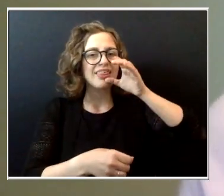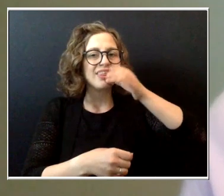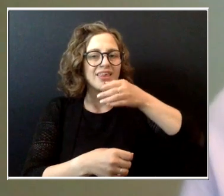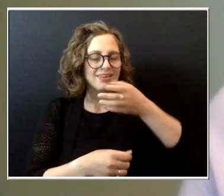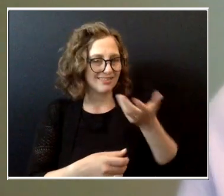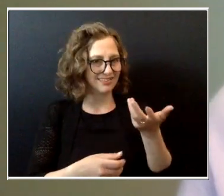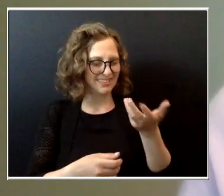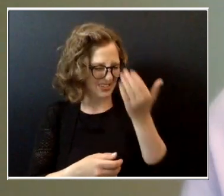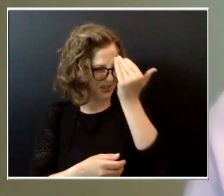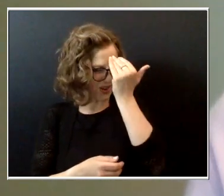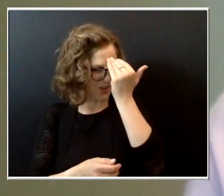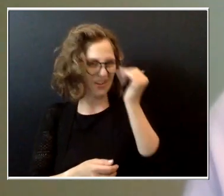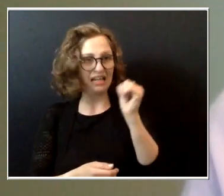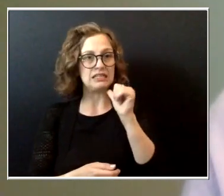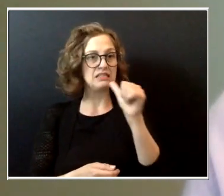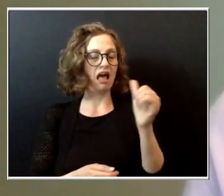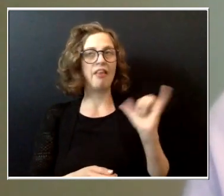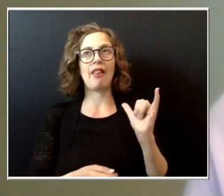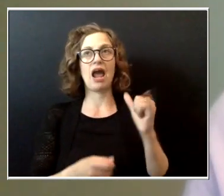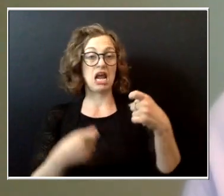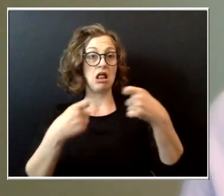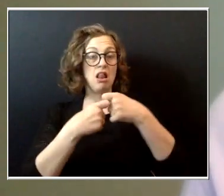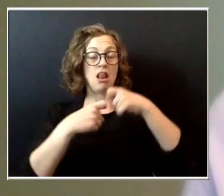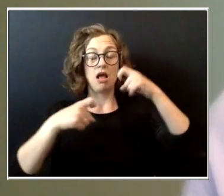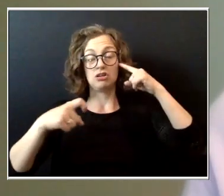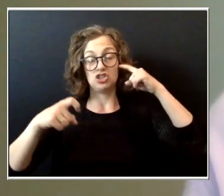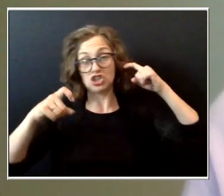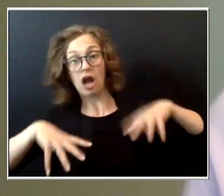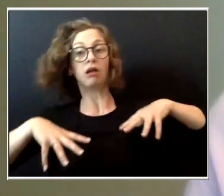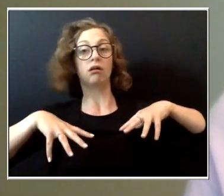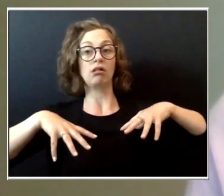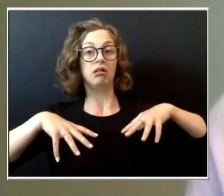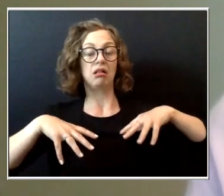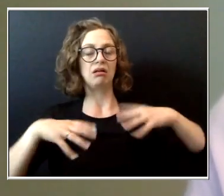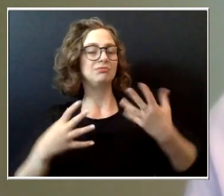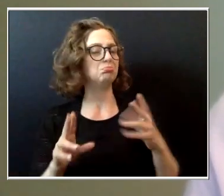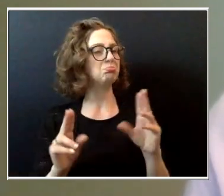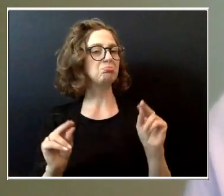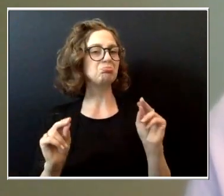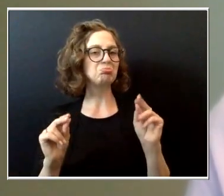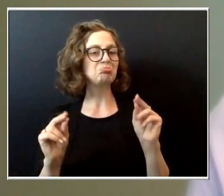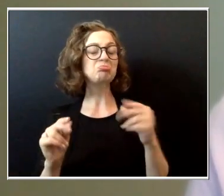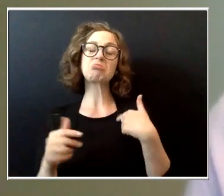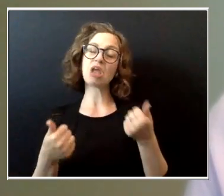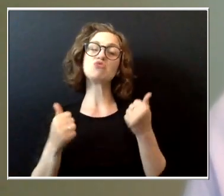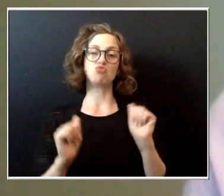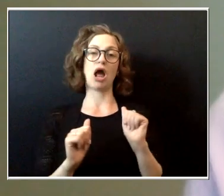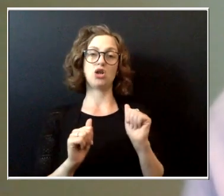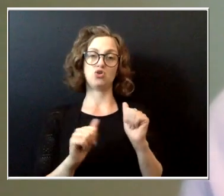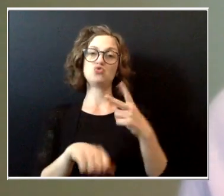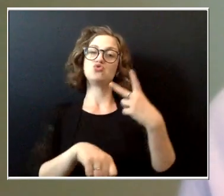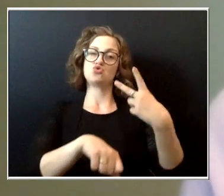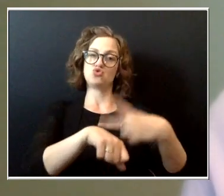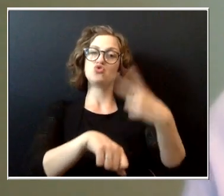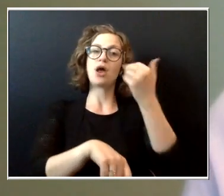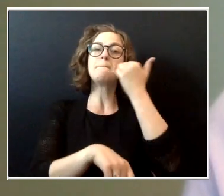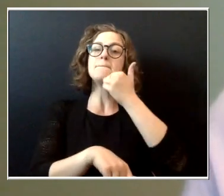anything. And I try to do 2 sessions a day. That's what we're supposed to do. I've